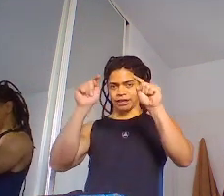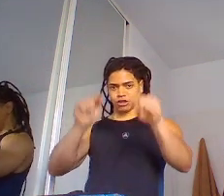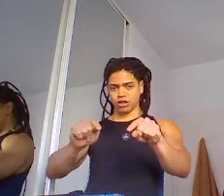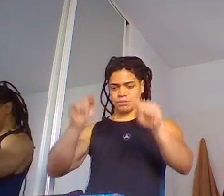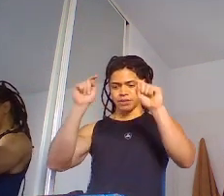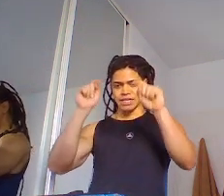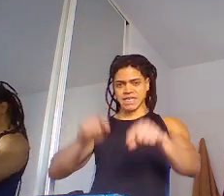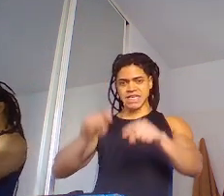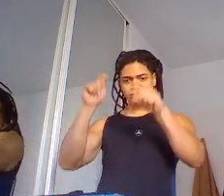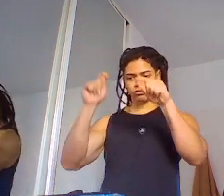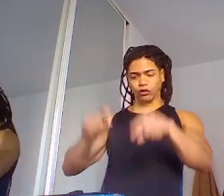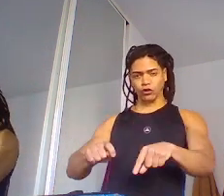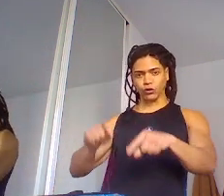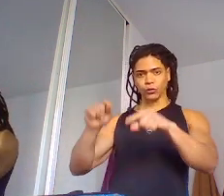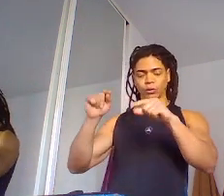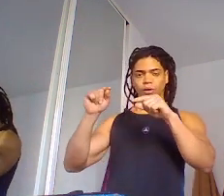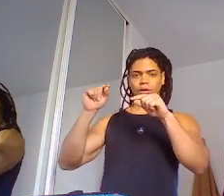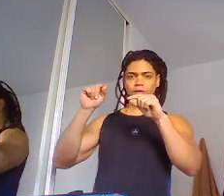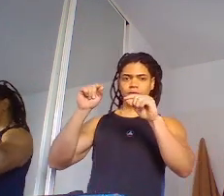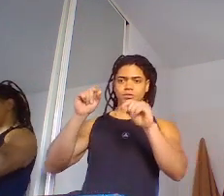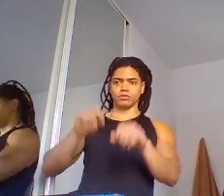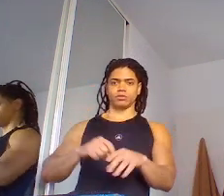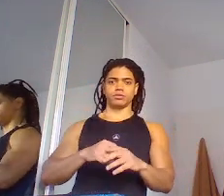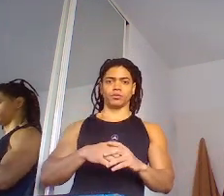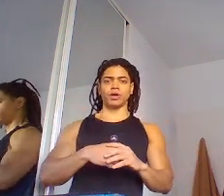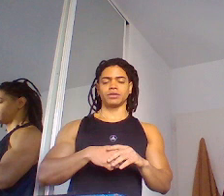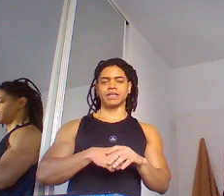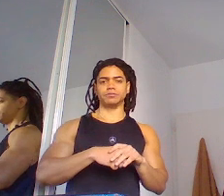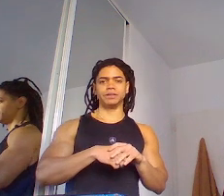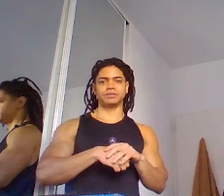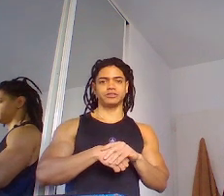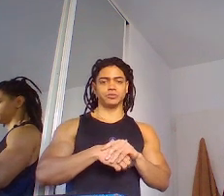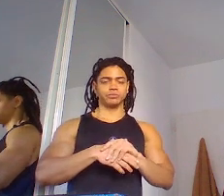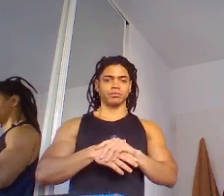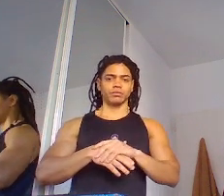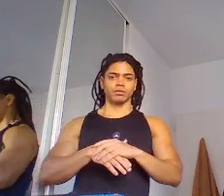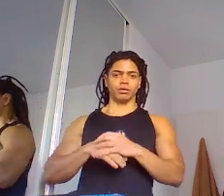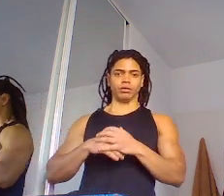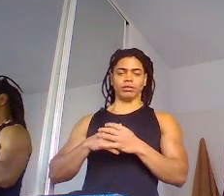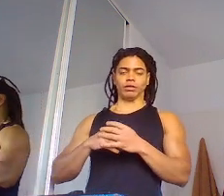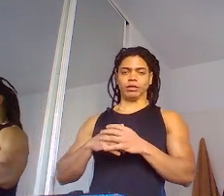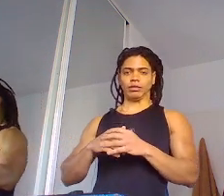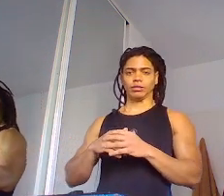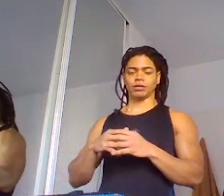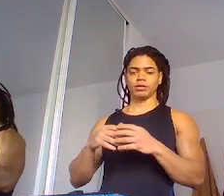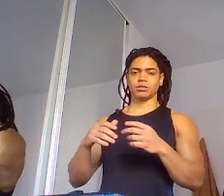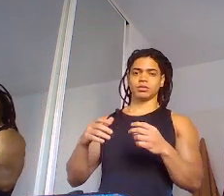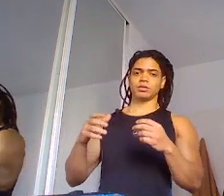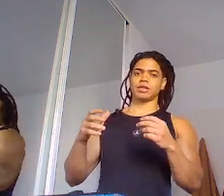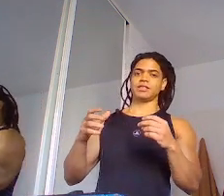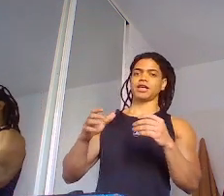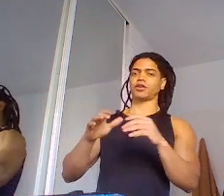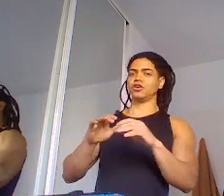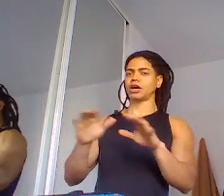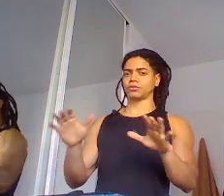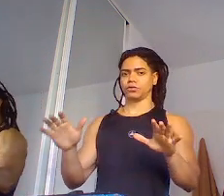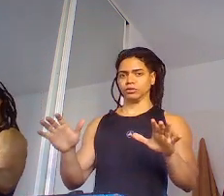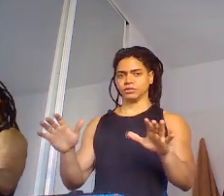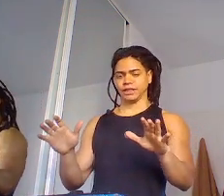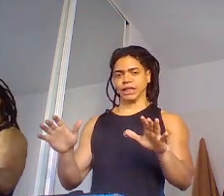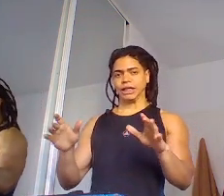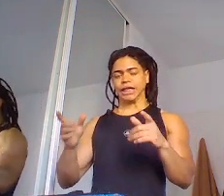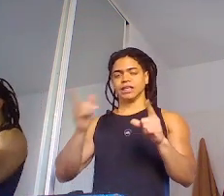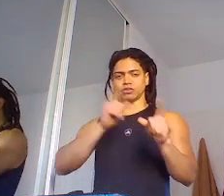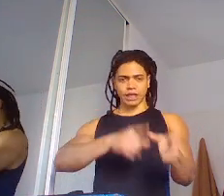assets that a company needs to run its business, and they are not